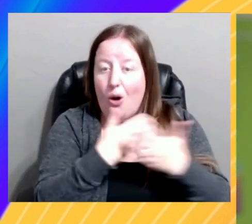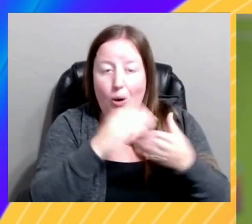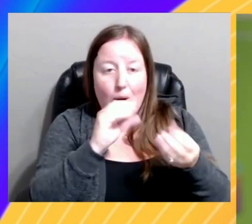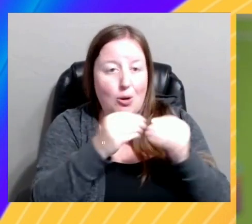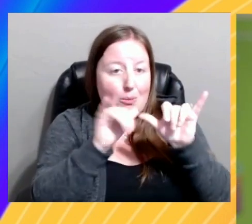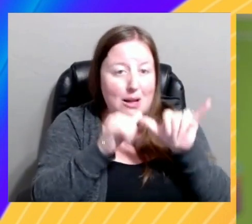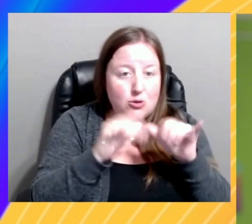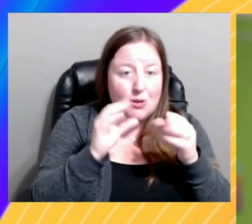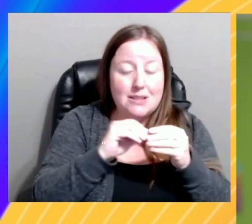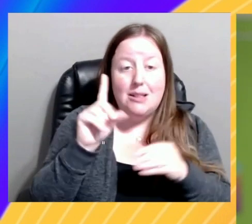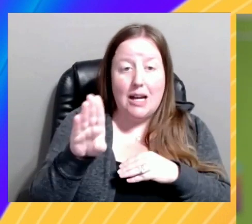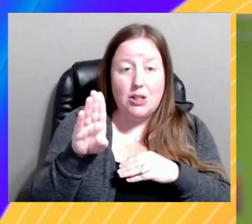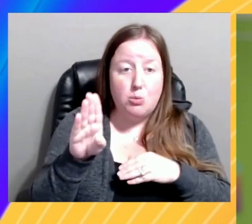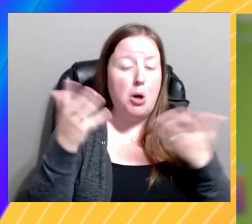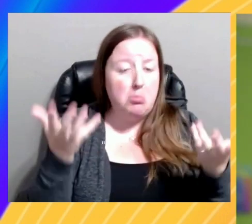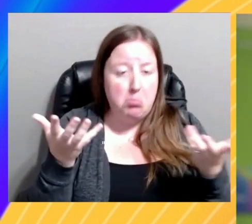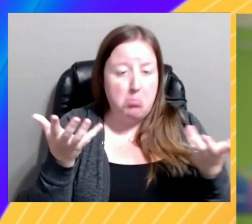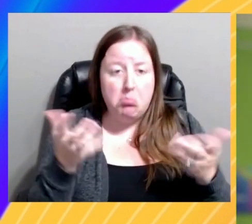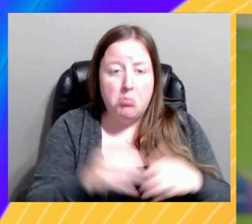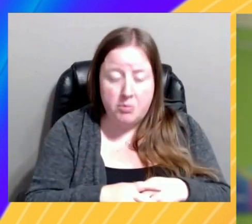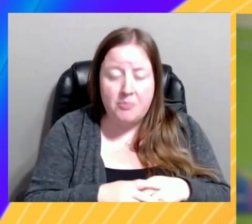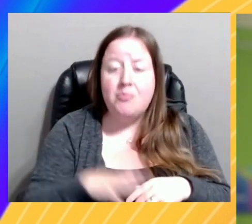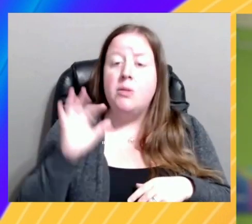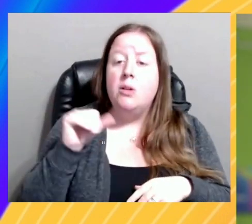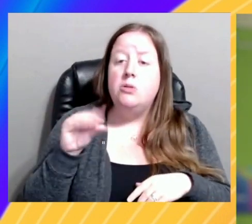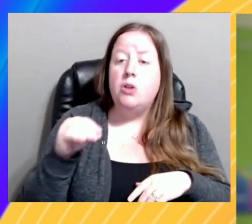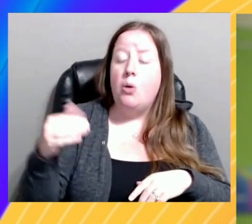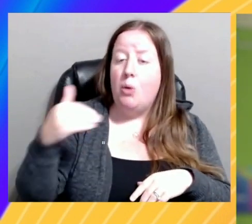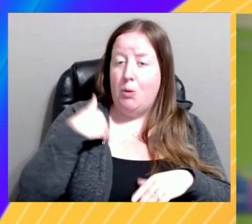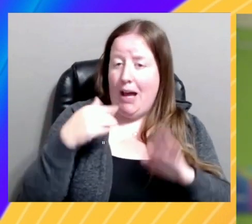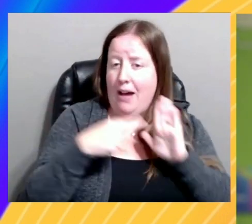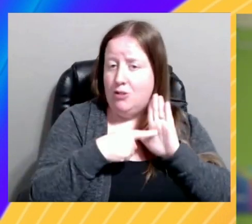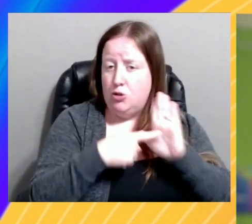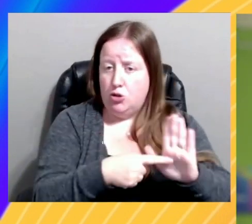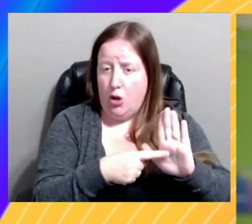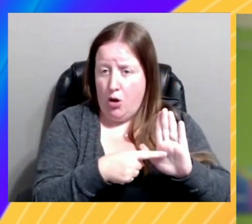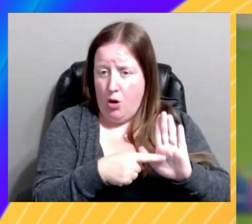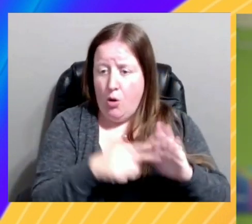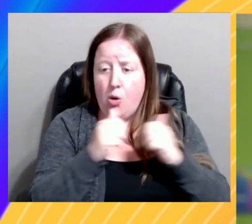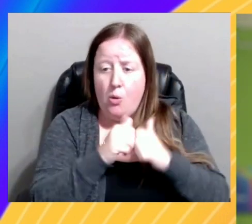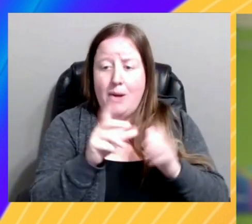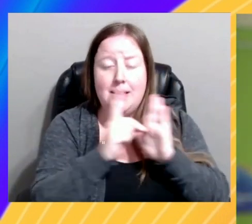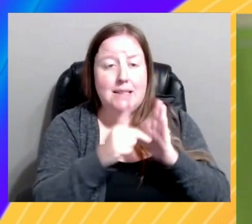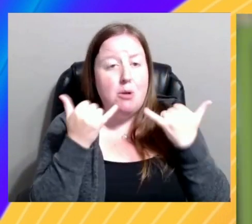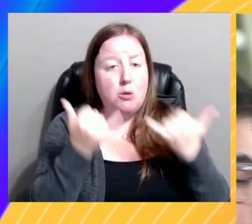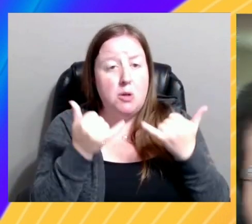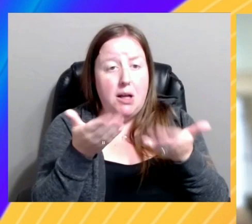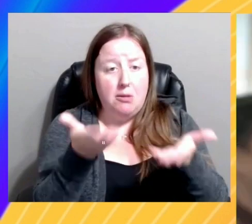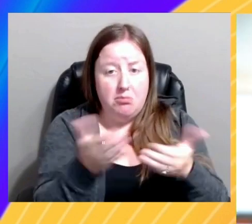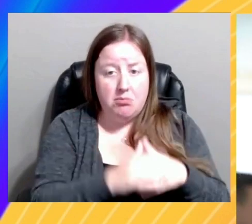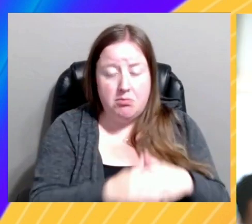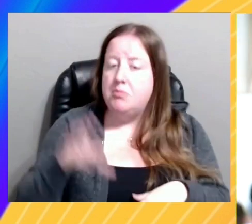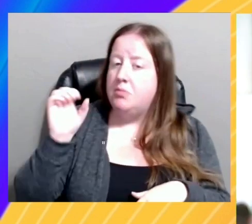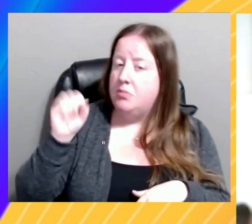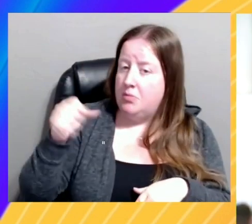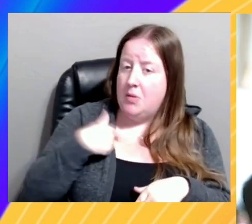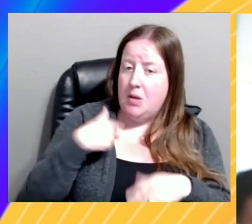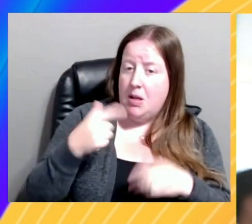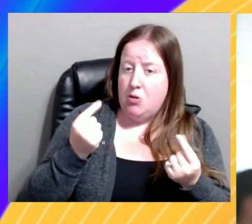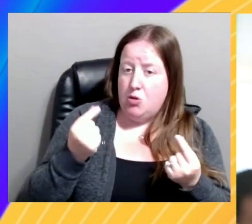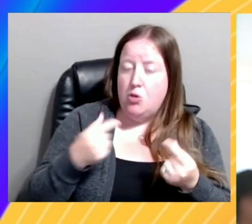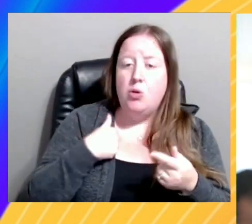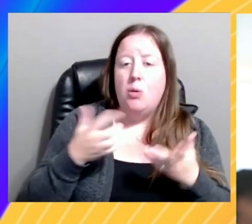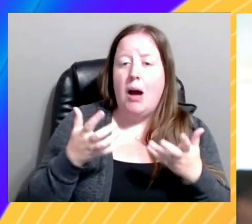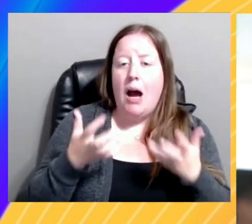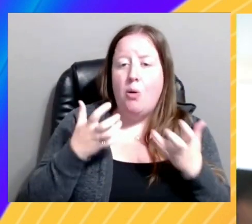that's even great. Right. So what do we have to show with our demo today? Yeah, so what I want to do is I just want to do a quick